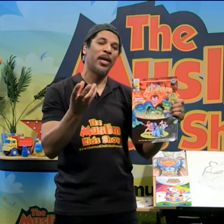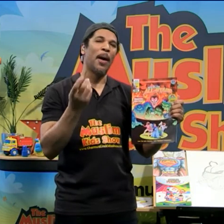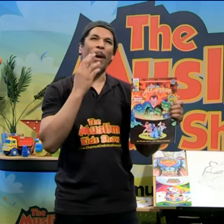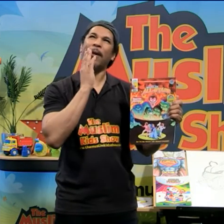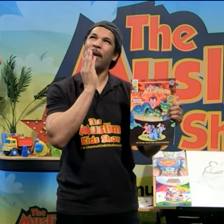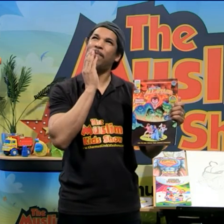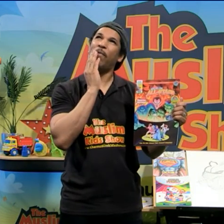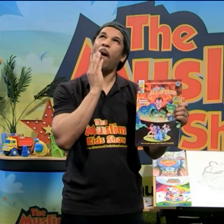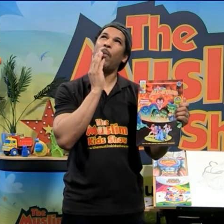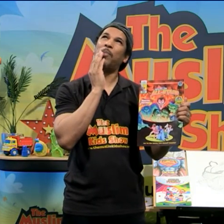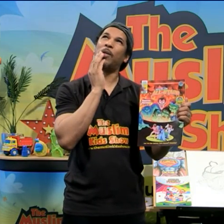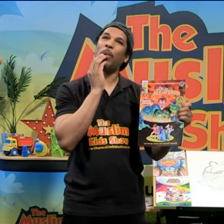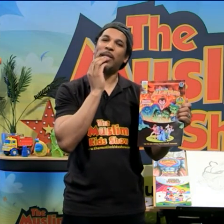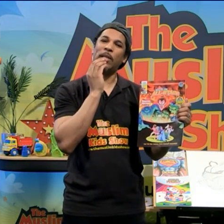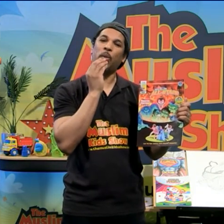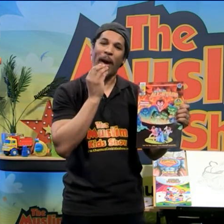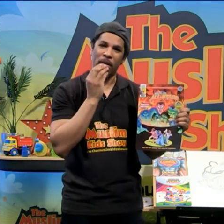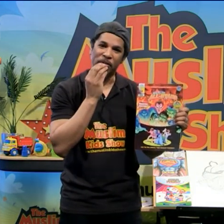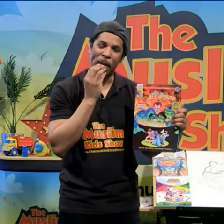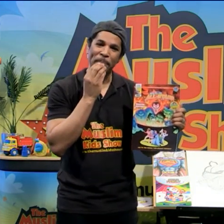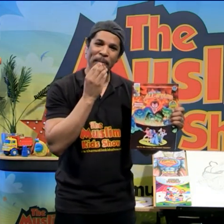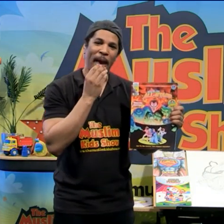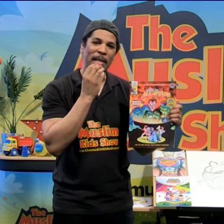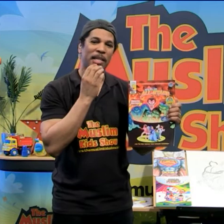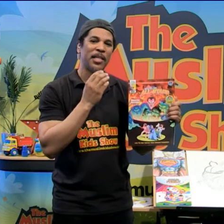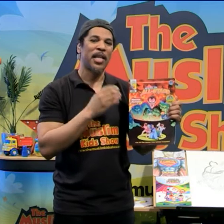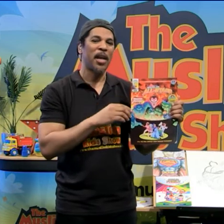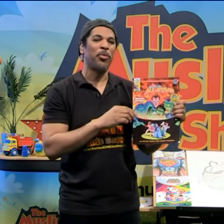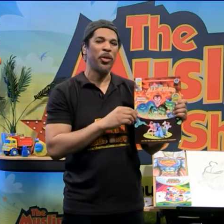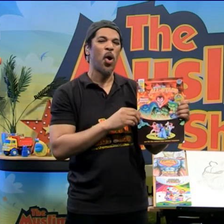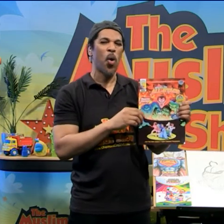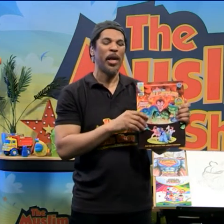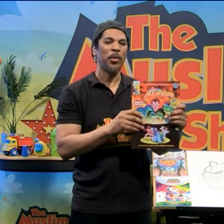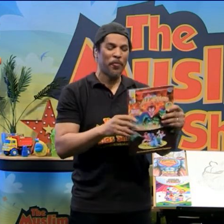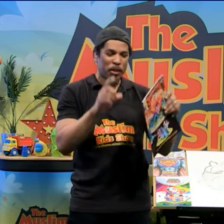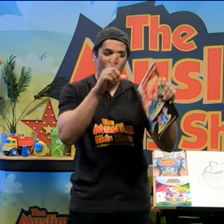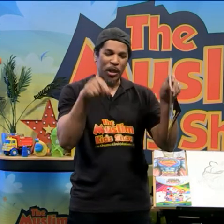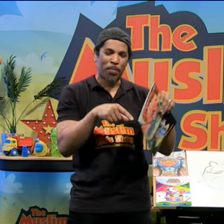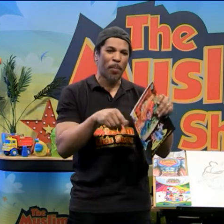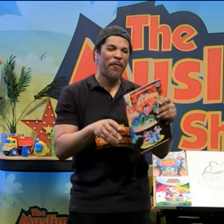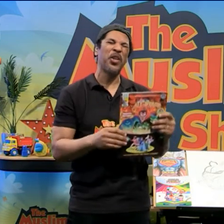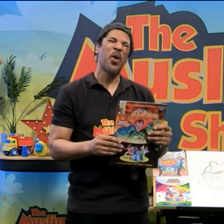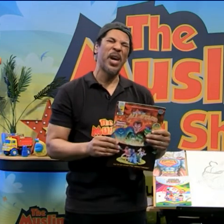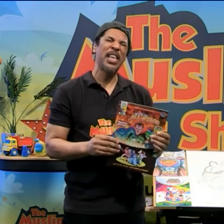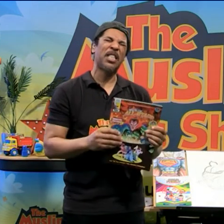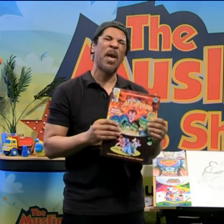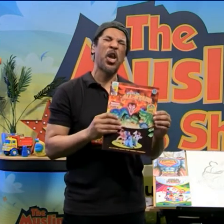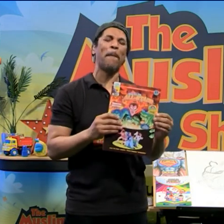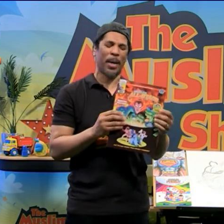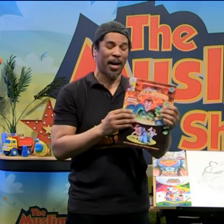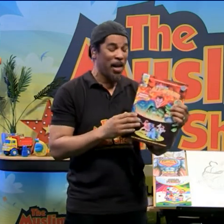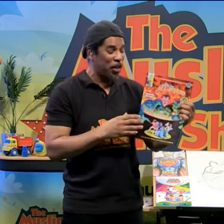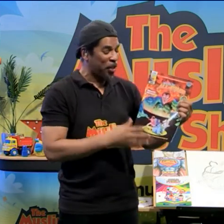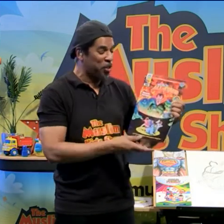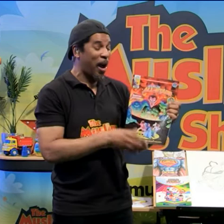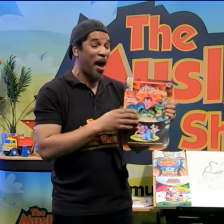story back in, when was it, 2012, and since then I thought, you know what, it was a smallish book, but I thought, you know what, it needs to be a lot